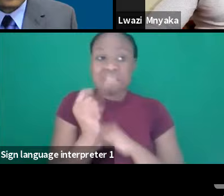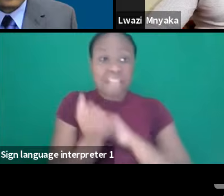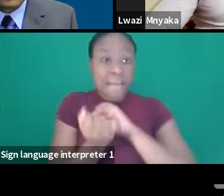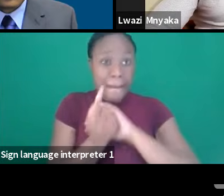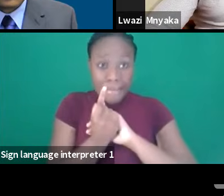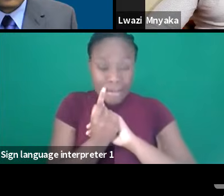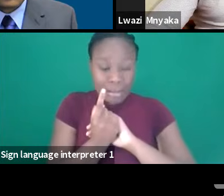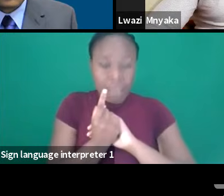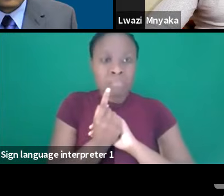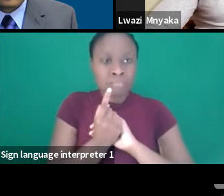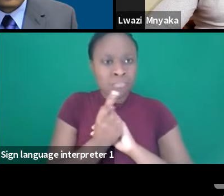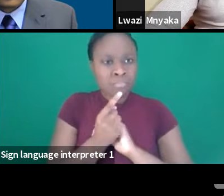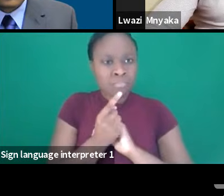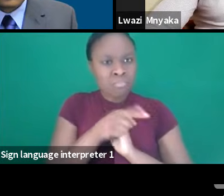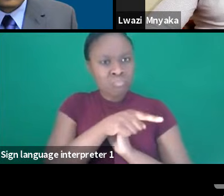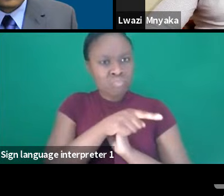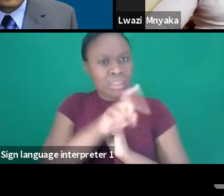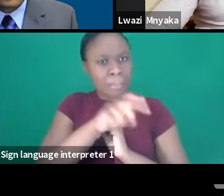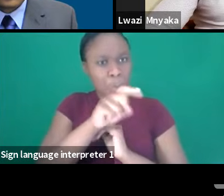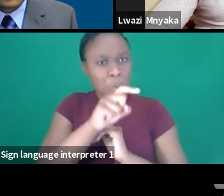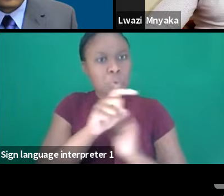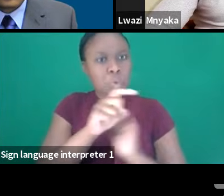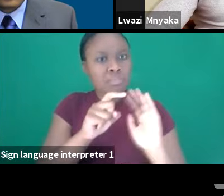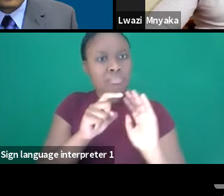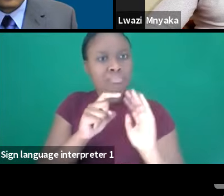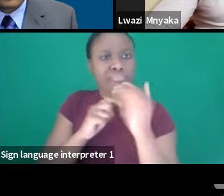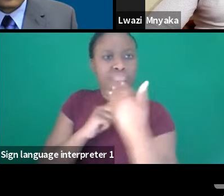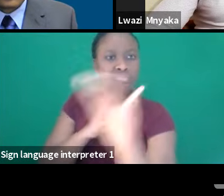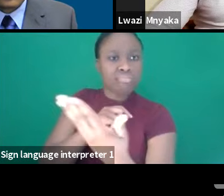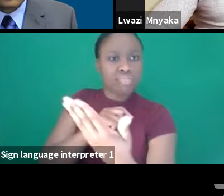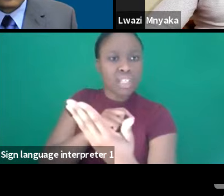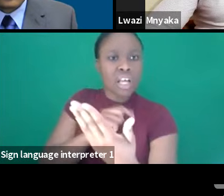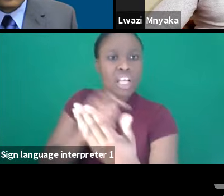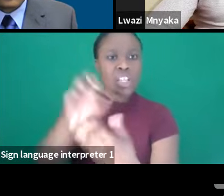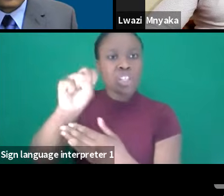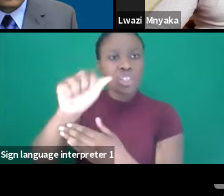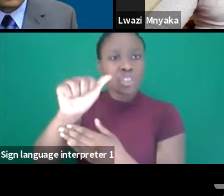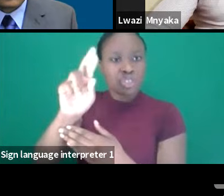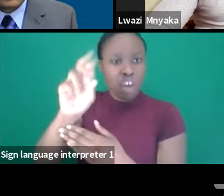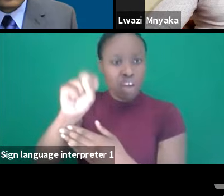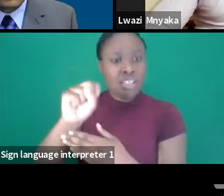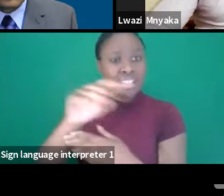the company should have submitted your IRP5